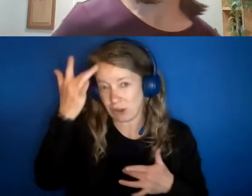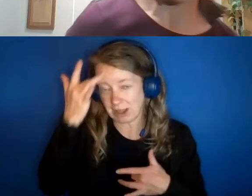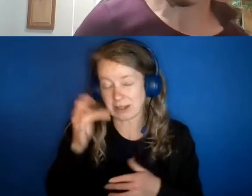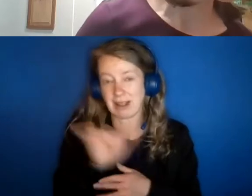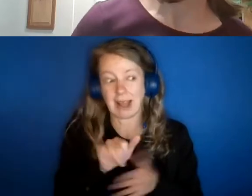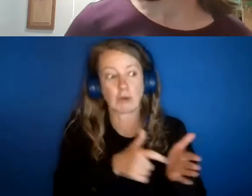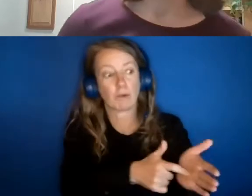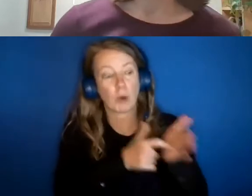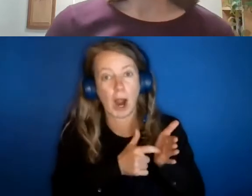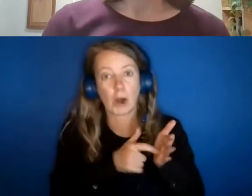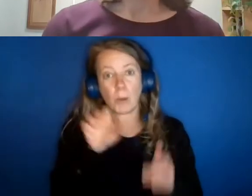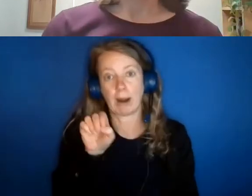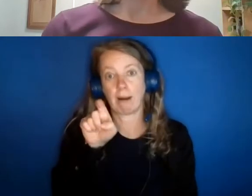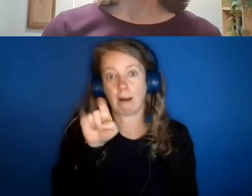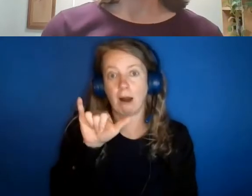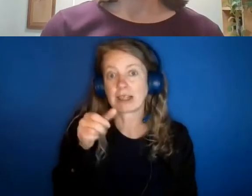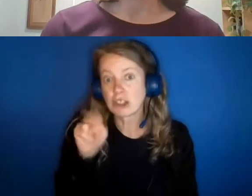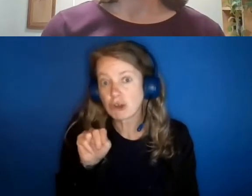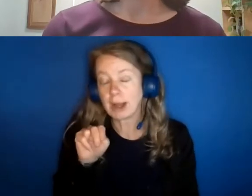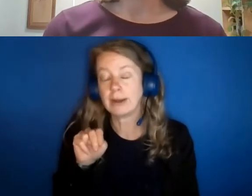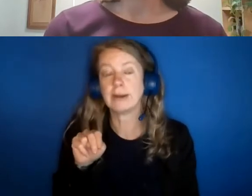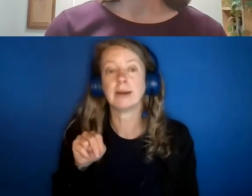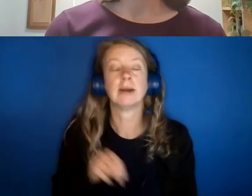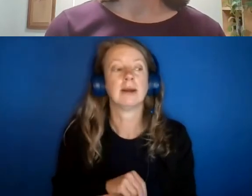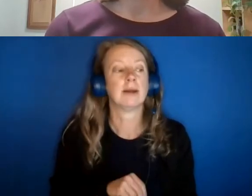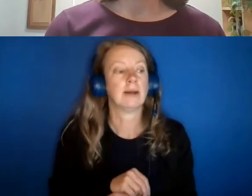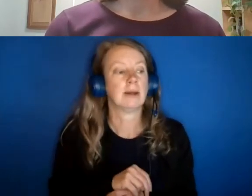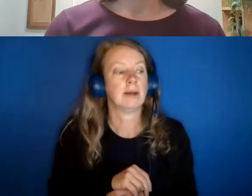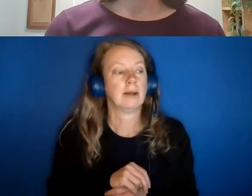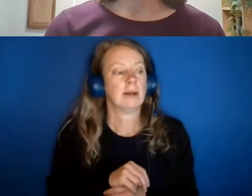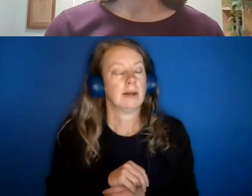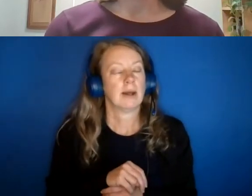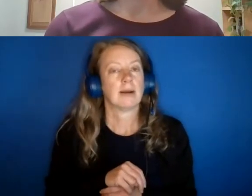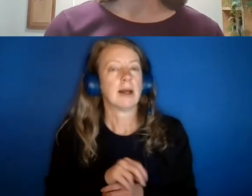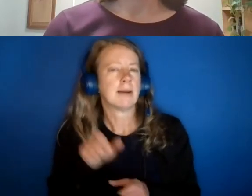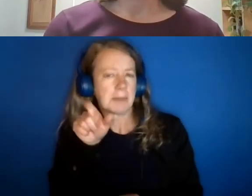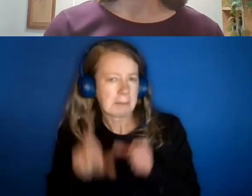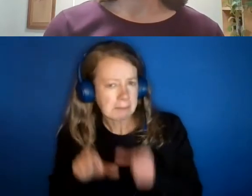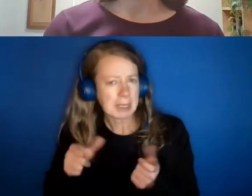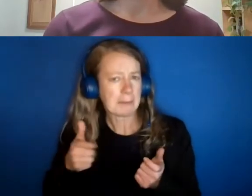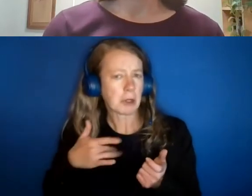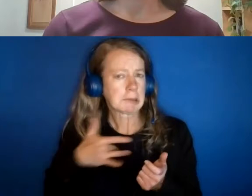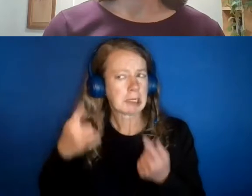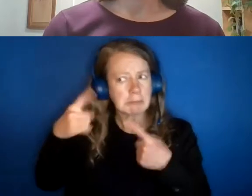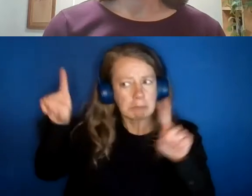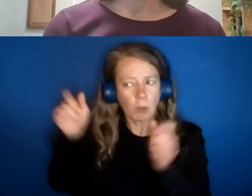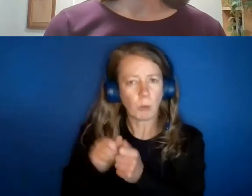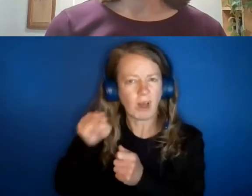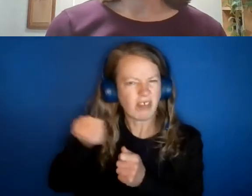requiring oxygen. The folks that really do well with these medications are those